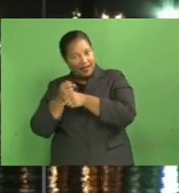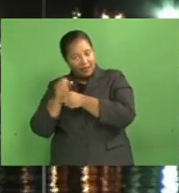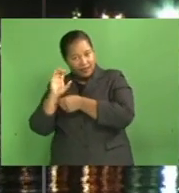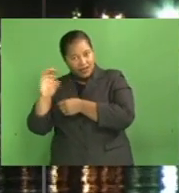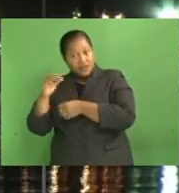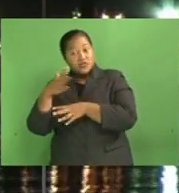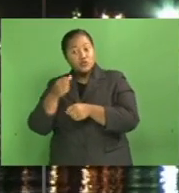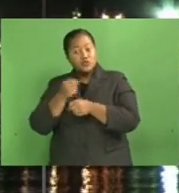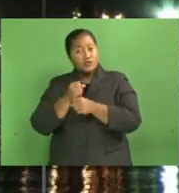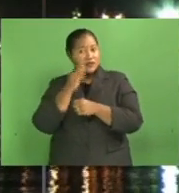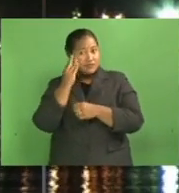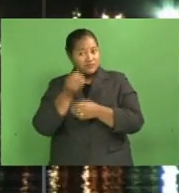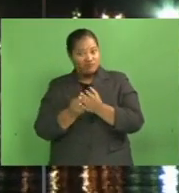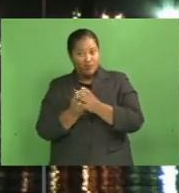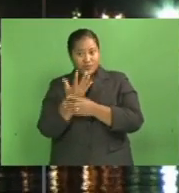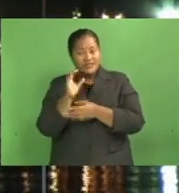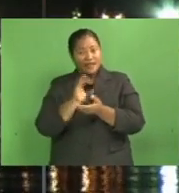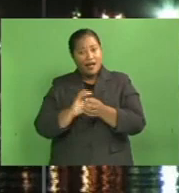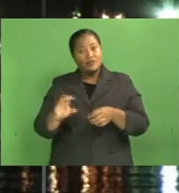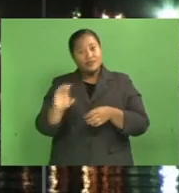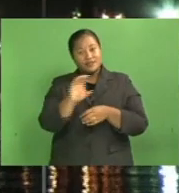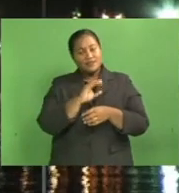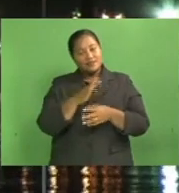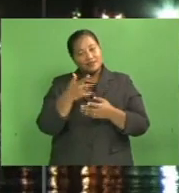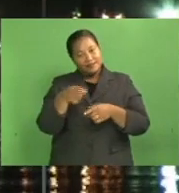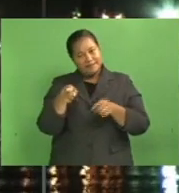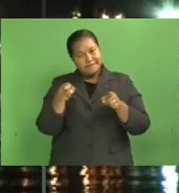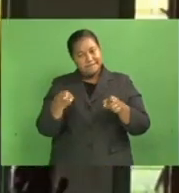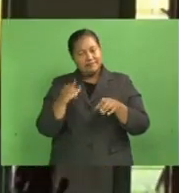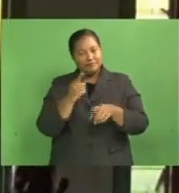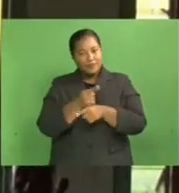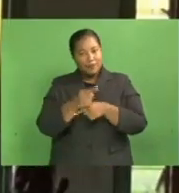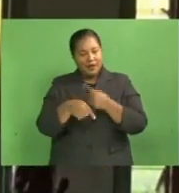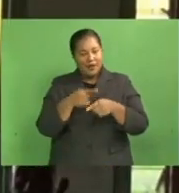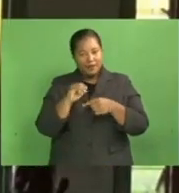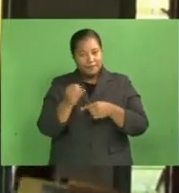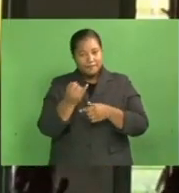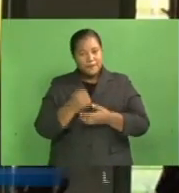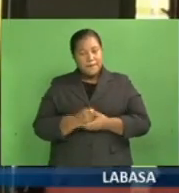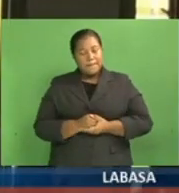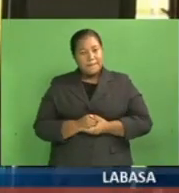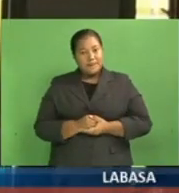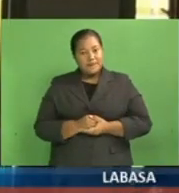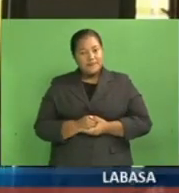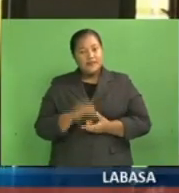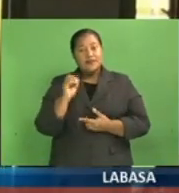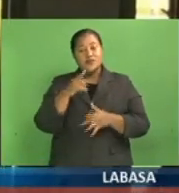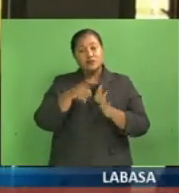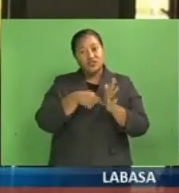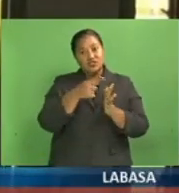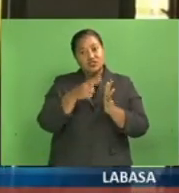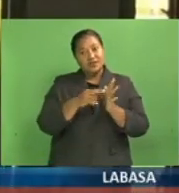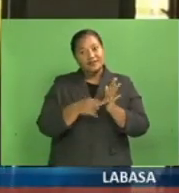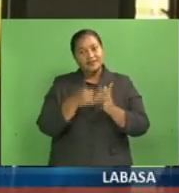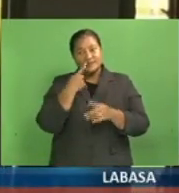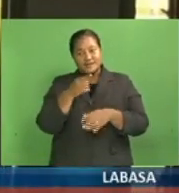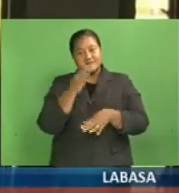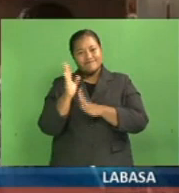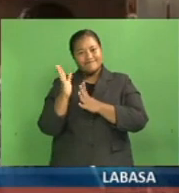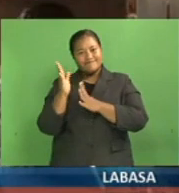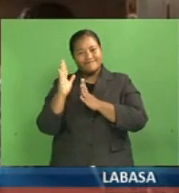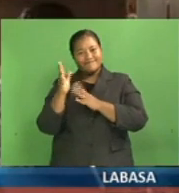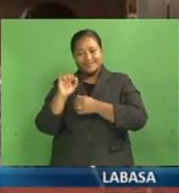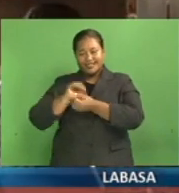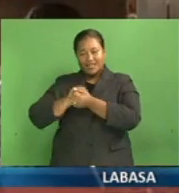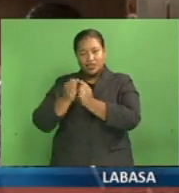Growers Council and the Sugar Research Institute. Senganga cane farmer Jane Ryan told the Talanoa session in Senganga